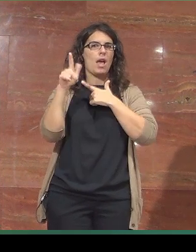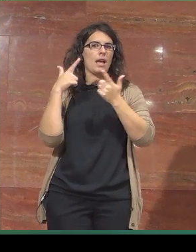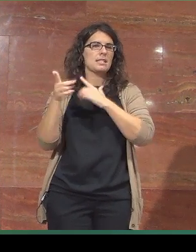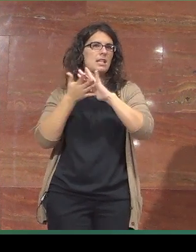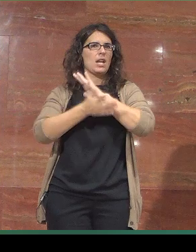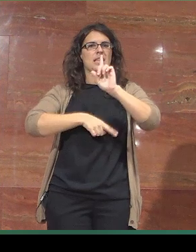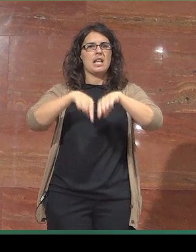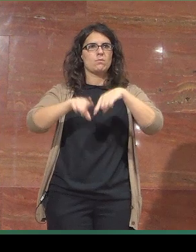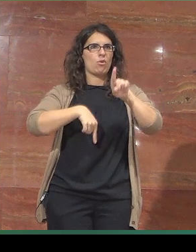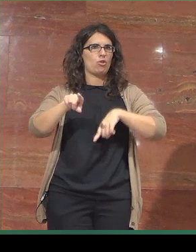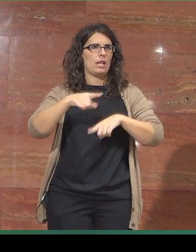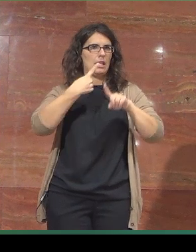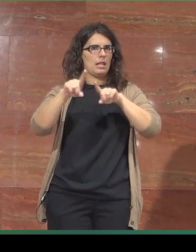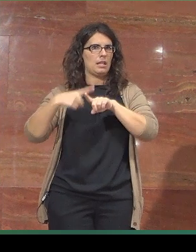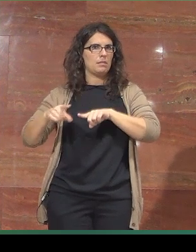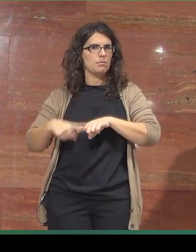print, and on-street.